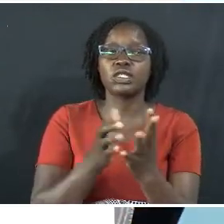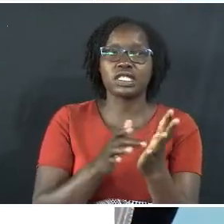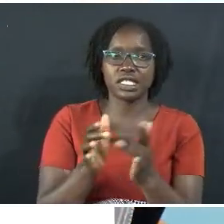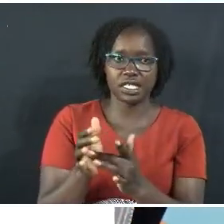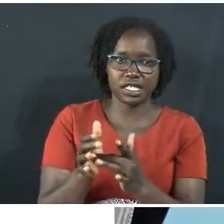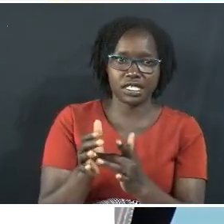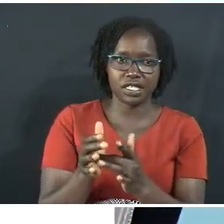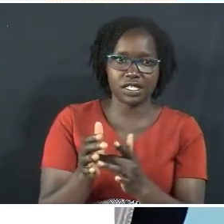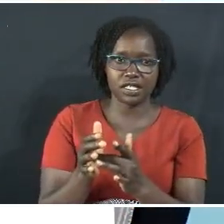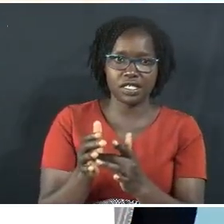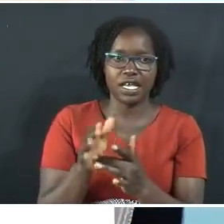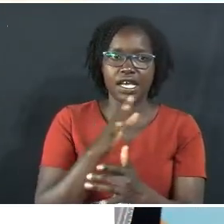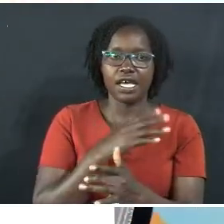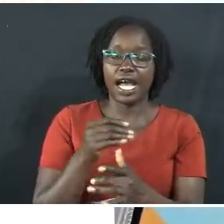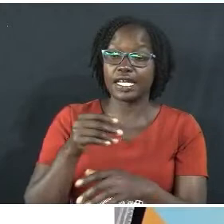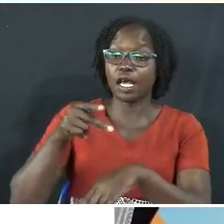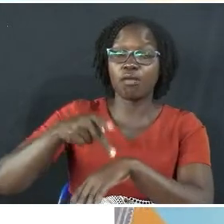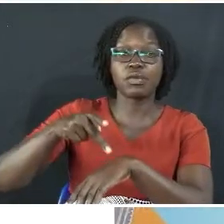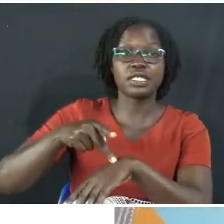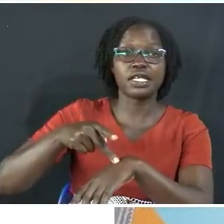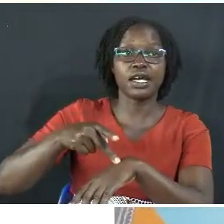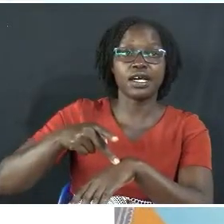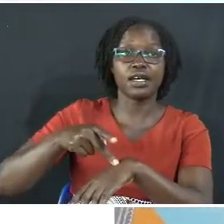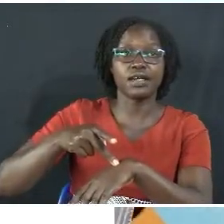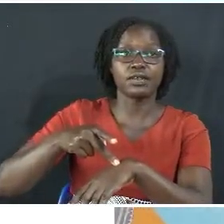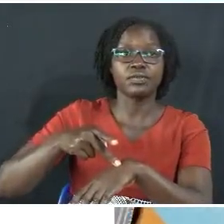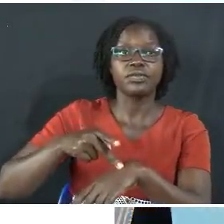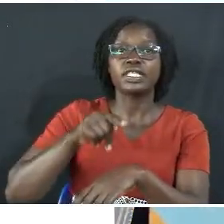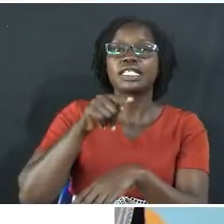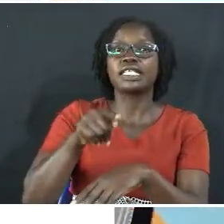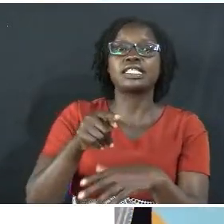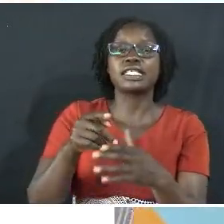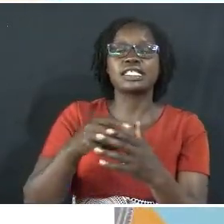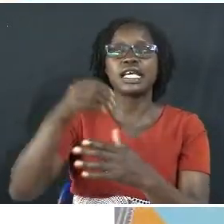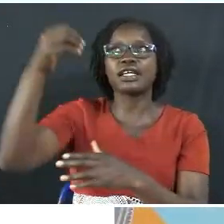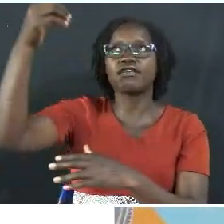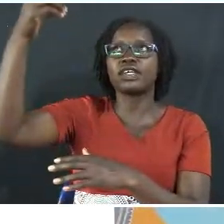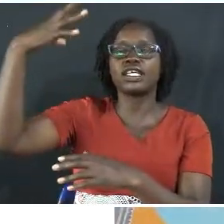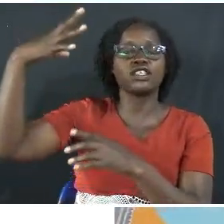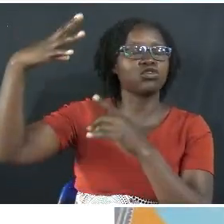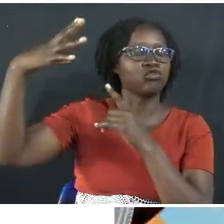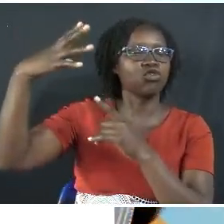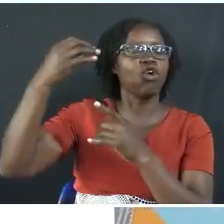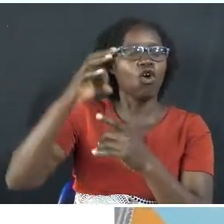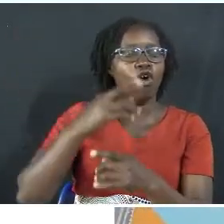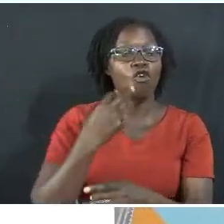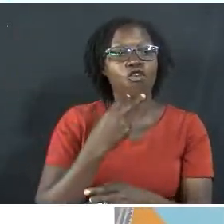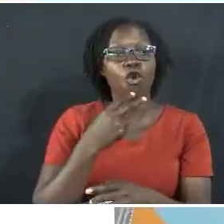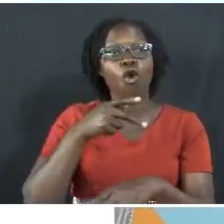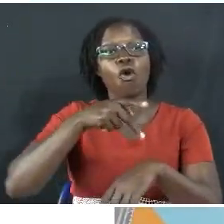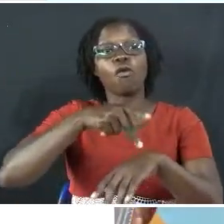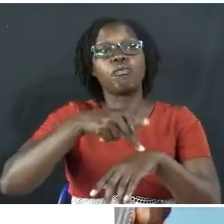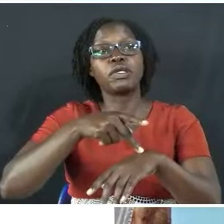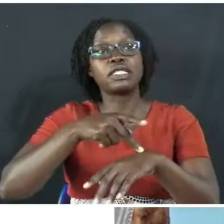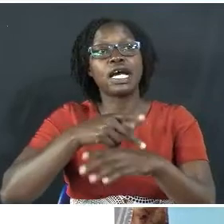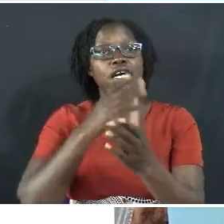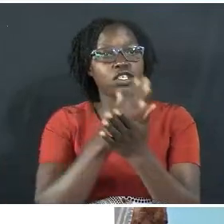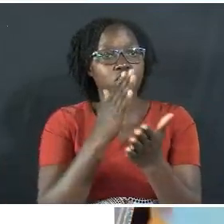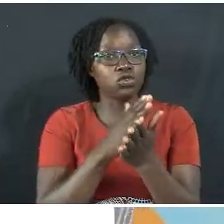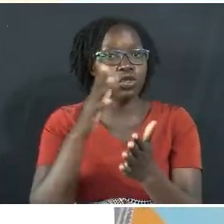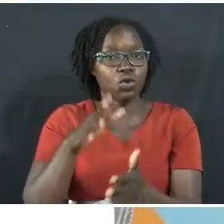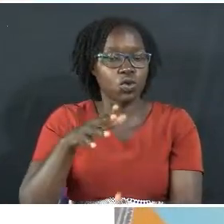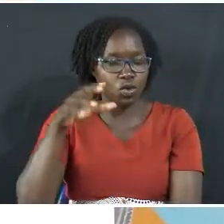Jesus and Peter, actually, this revelation of who Peter really